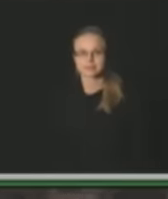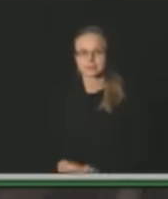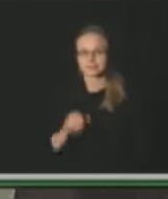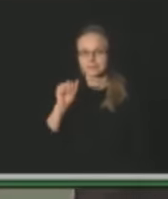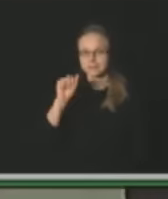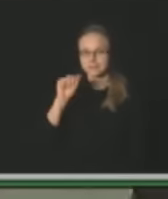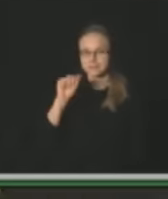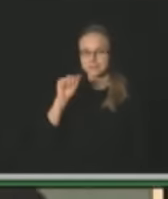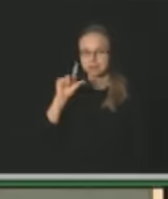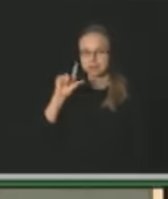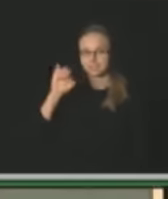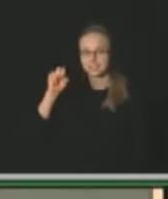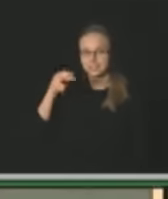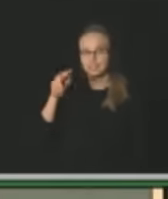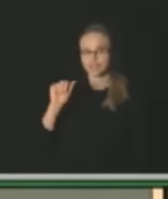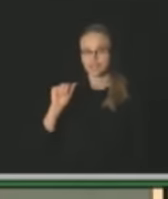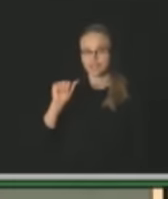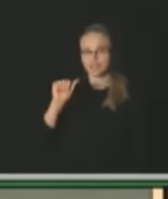Alicia Weber.